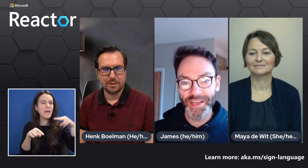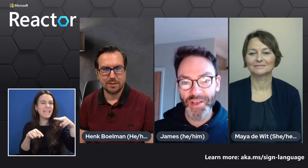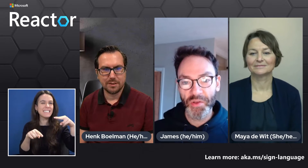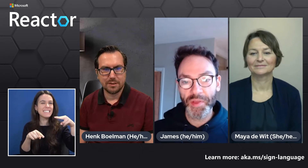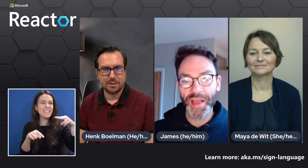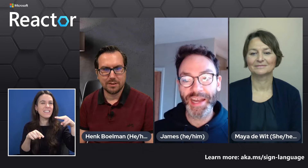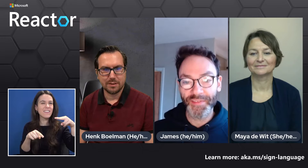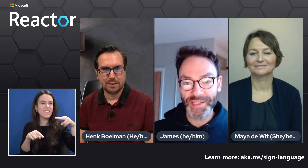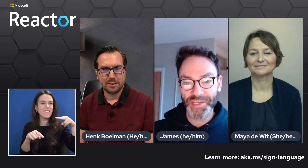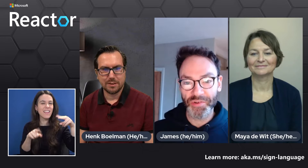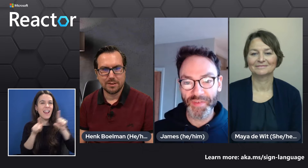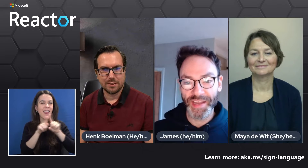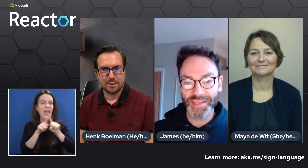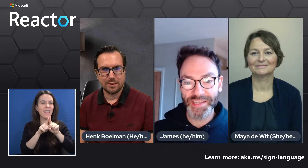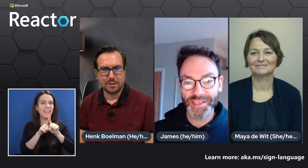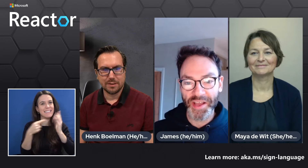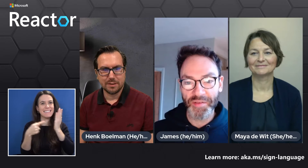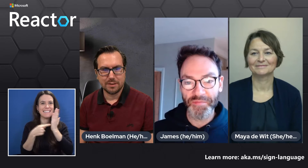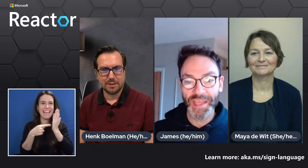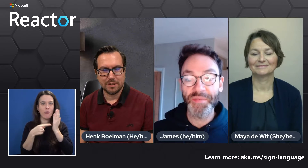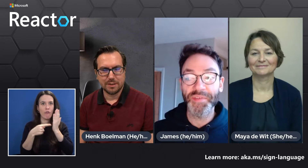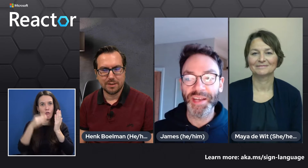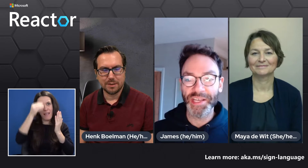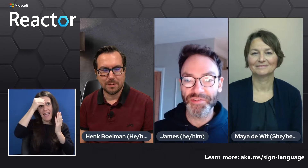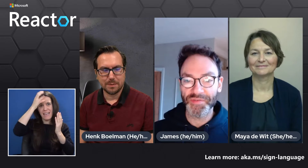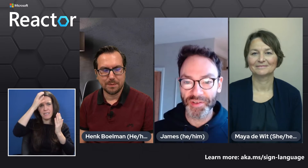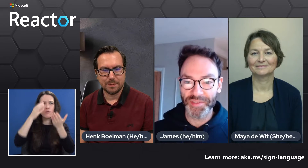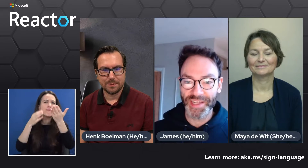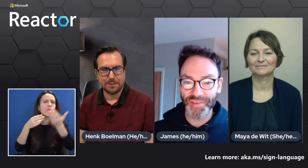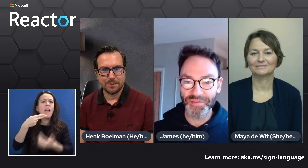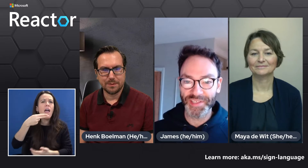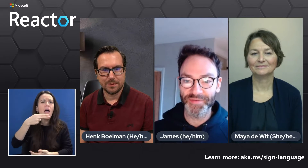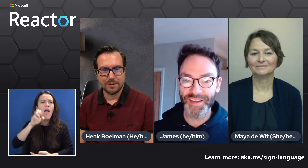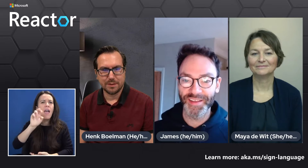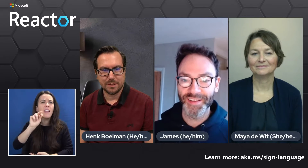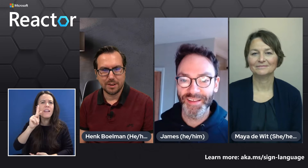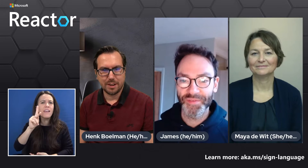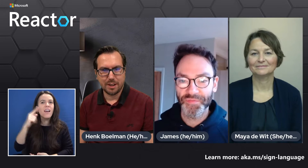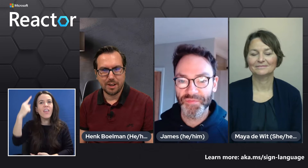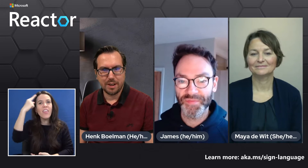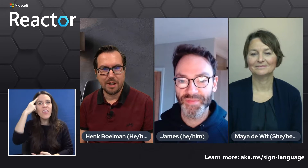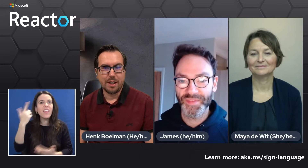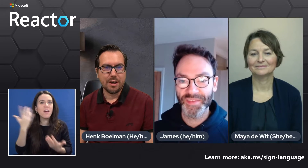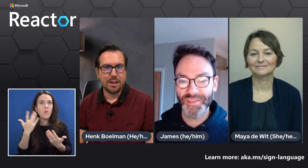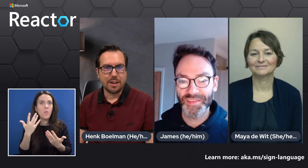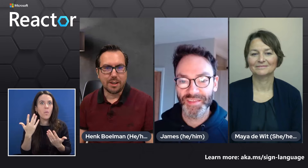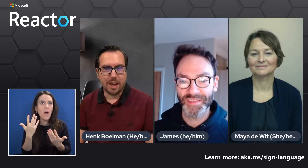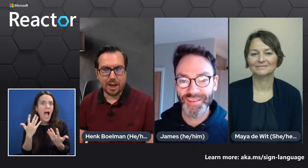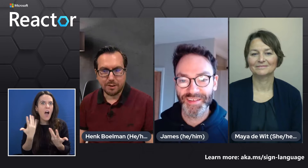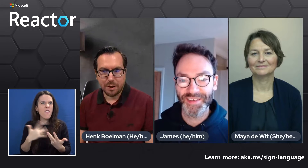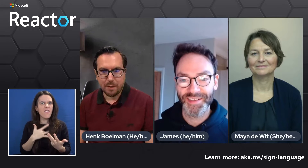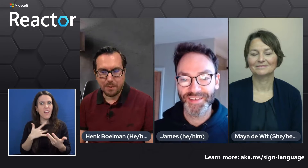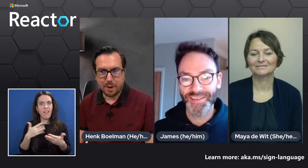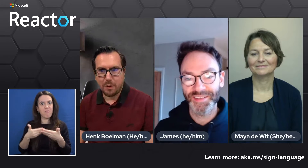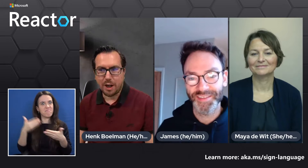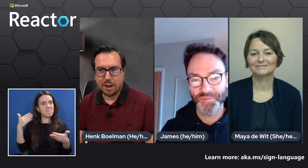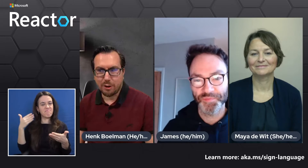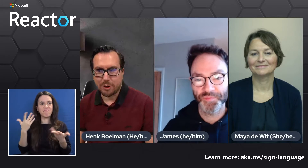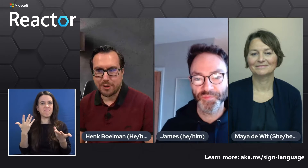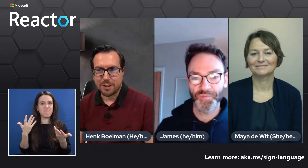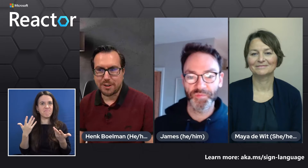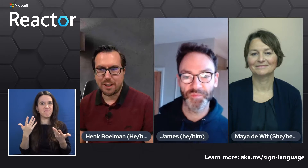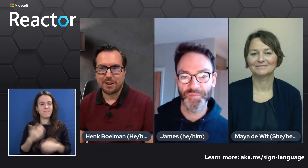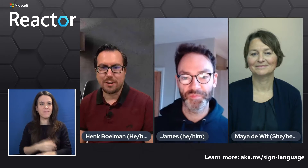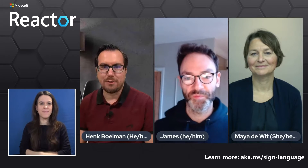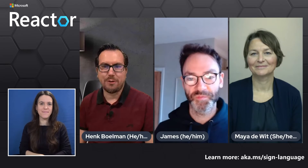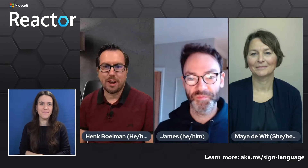date with adding this to your events, given the nature of the content that you're delivering? Yeah, so what I